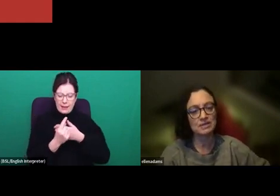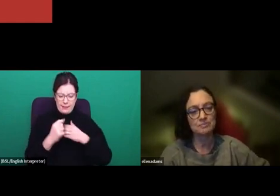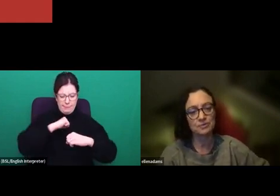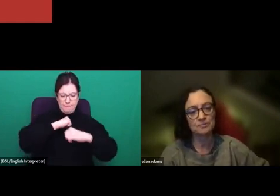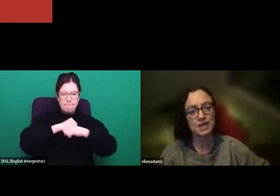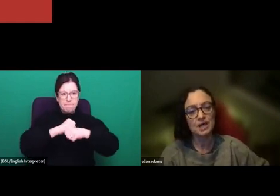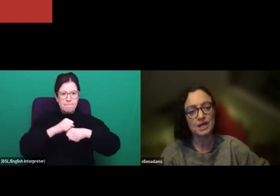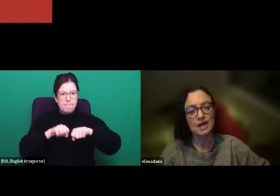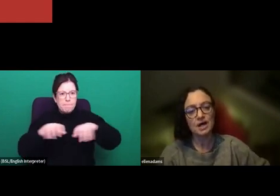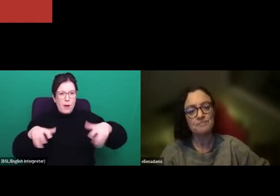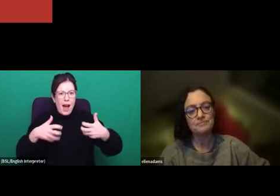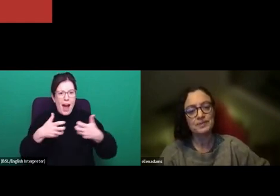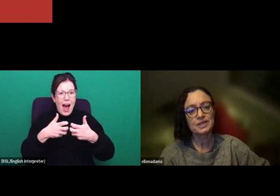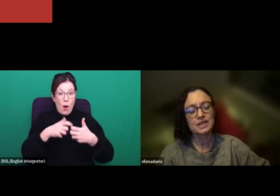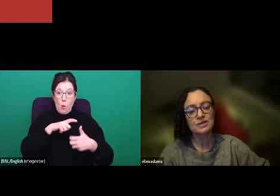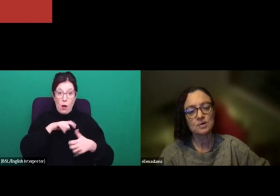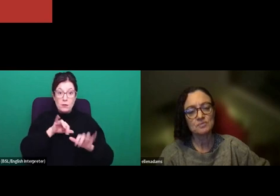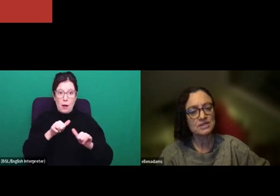to people.